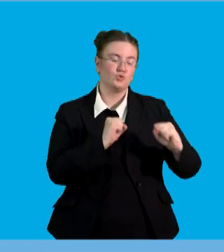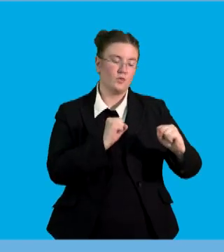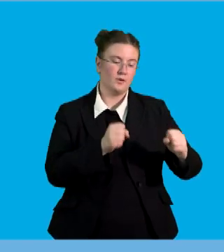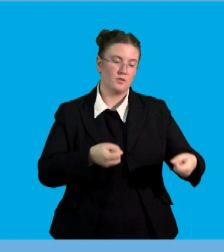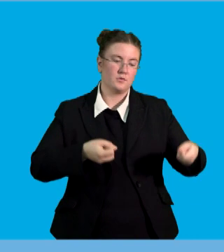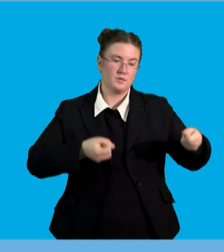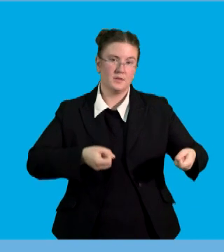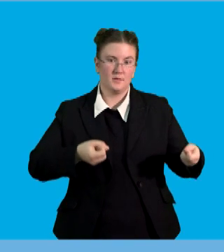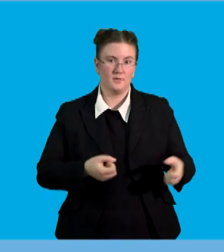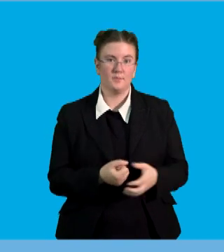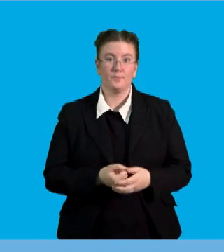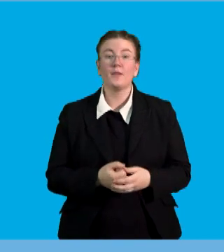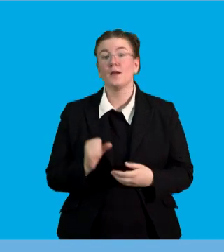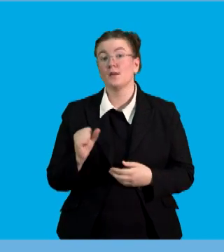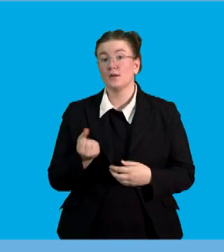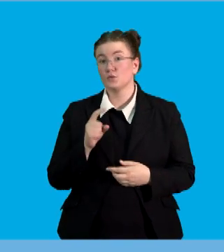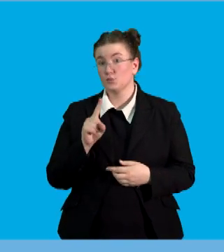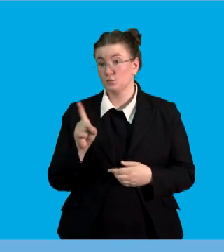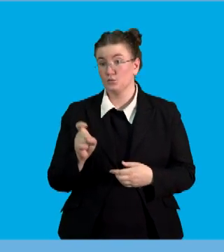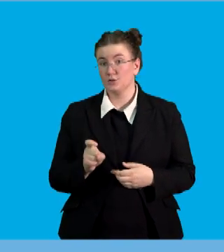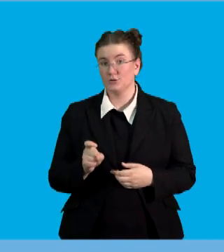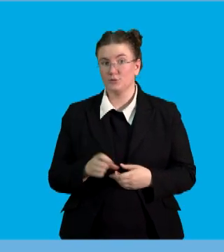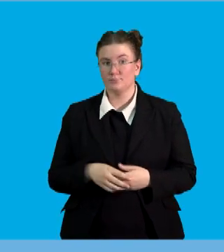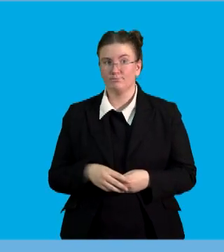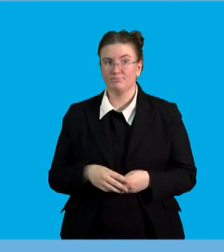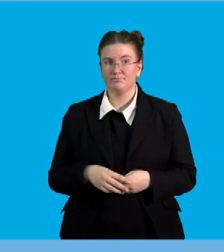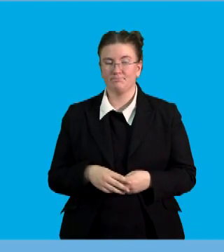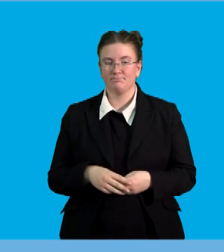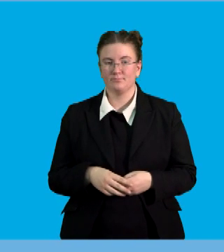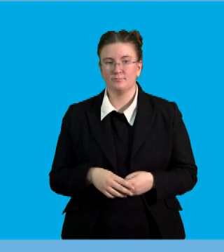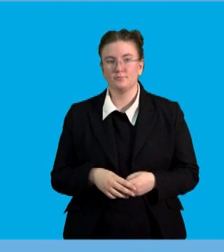The solid container. Now, our next question.